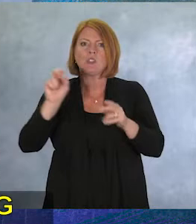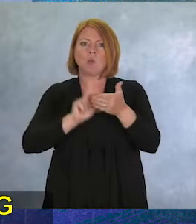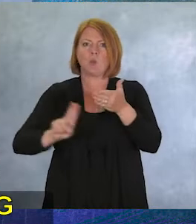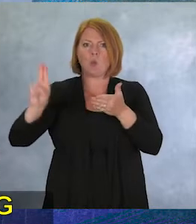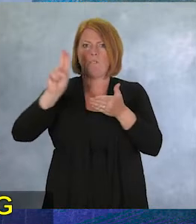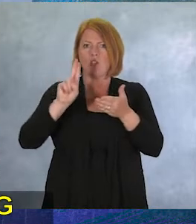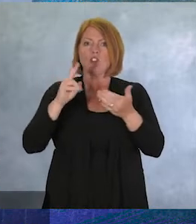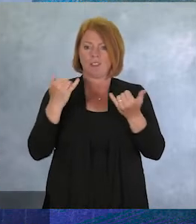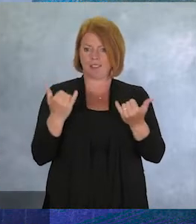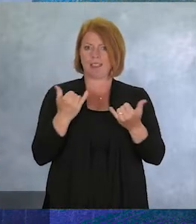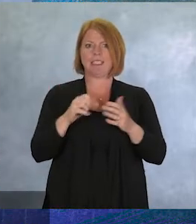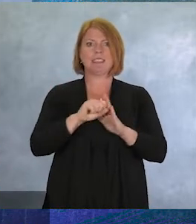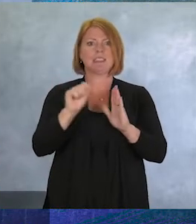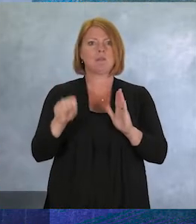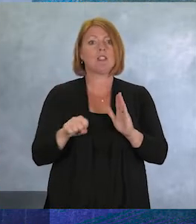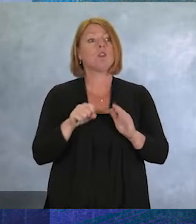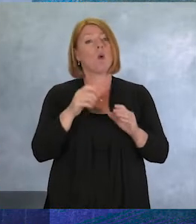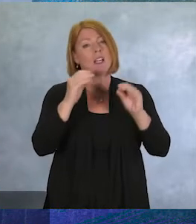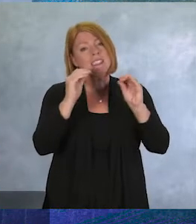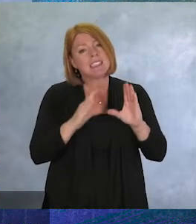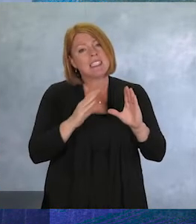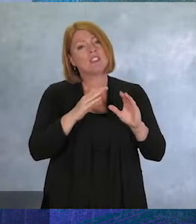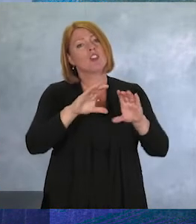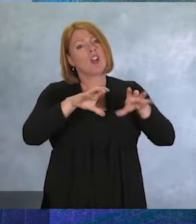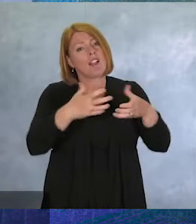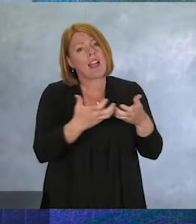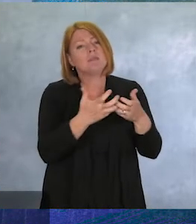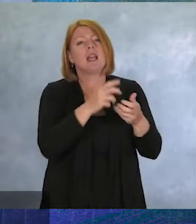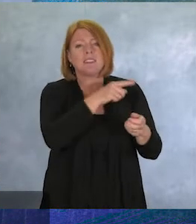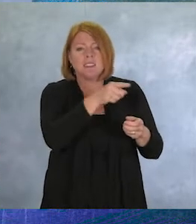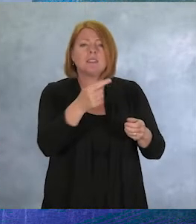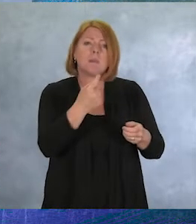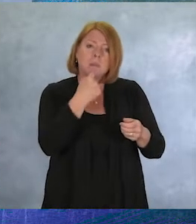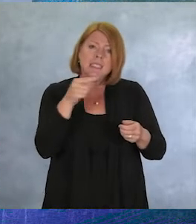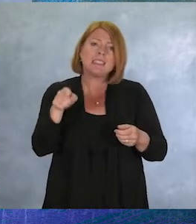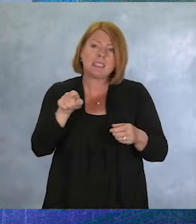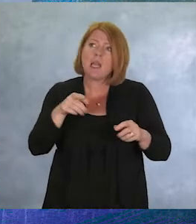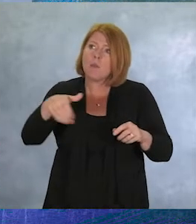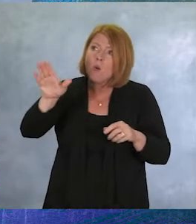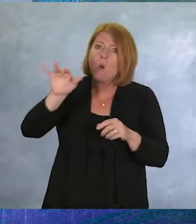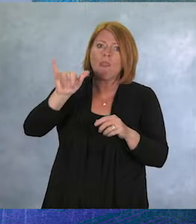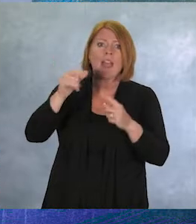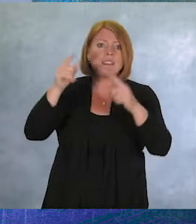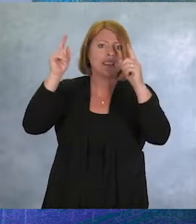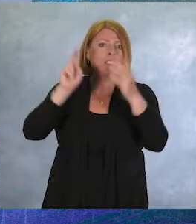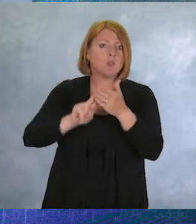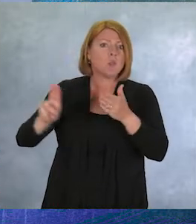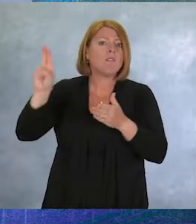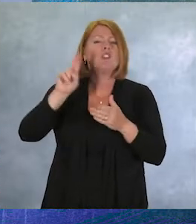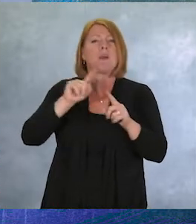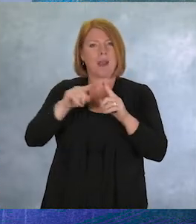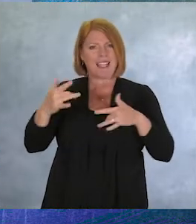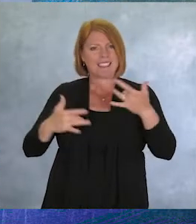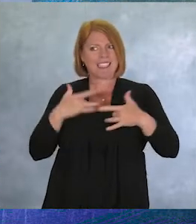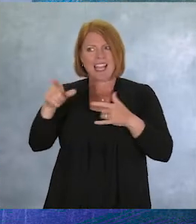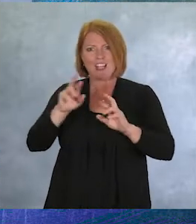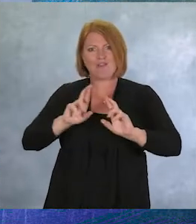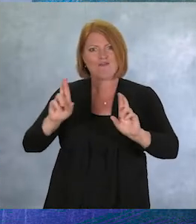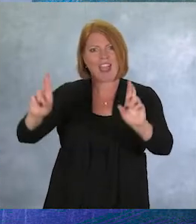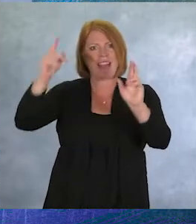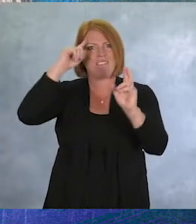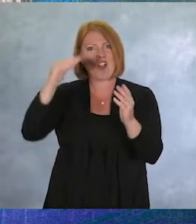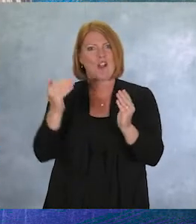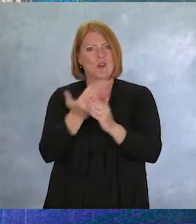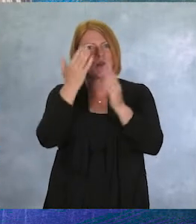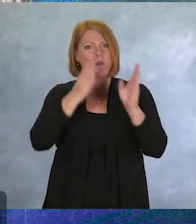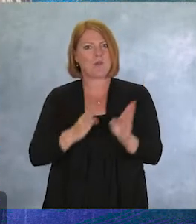this semester, and while his teachers and classmates miss him greatly, they are excited that he's getting ready for new and wonderful